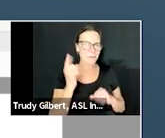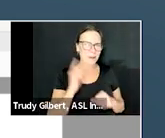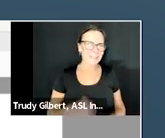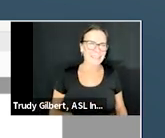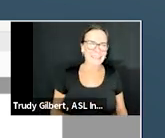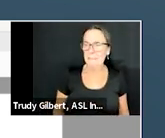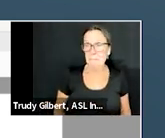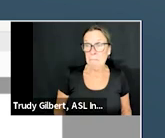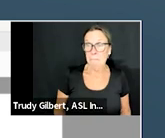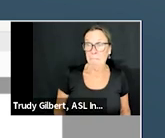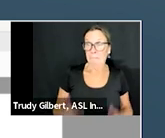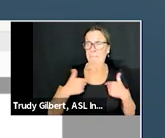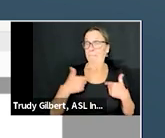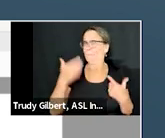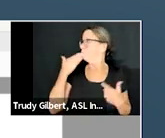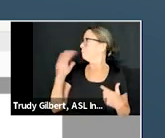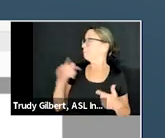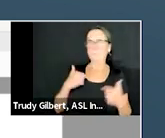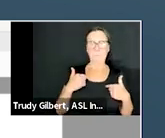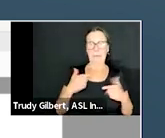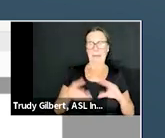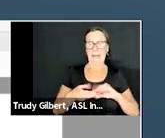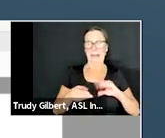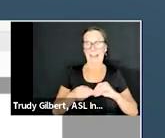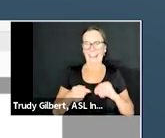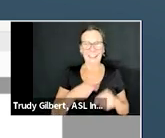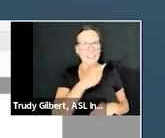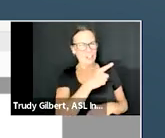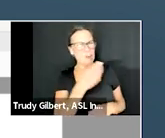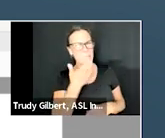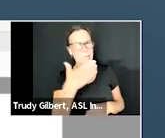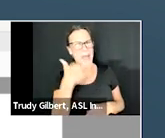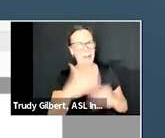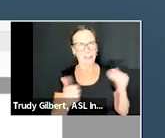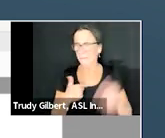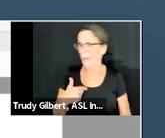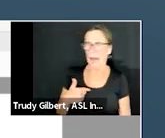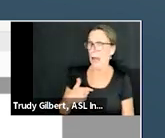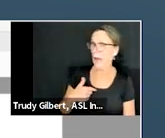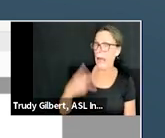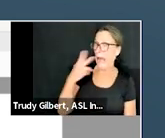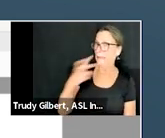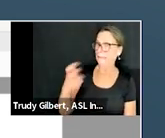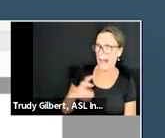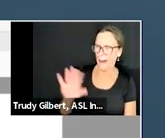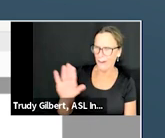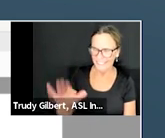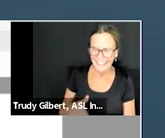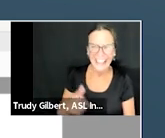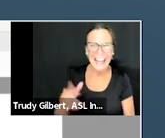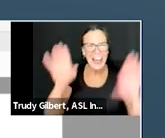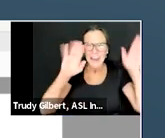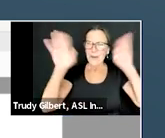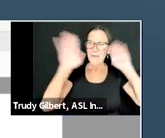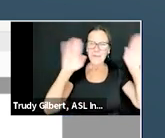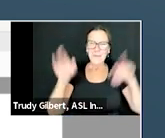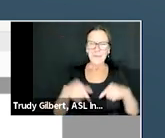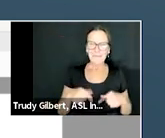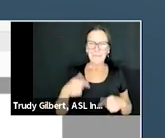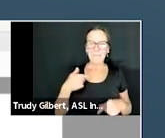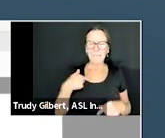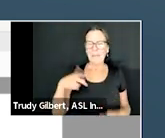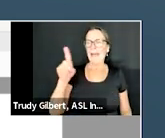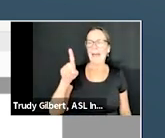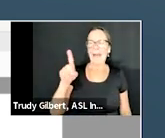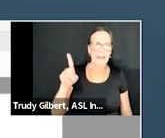I didn't know I was going to talk. You're much better than I, so. I don't think so. Hi, everybody. So I'm Deanna